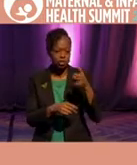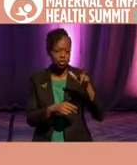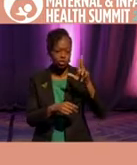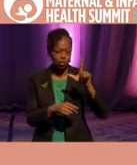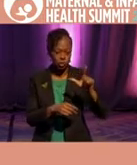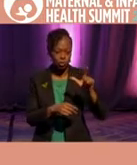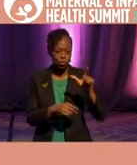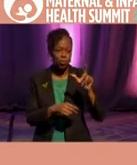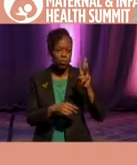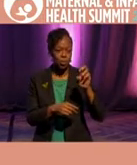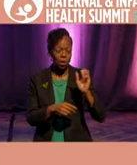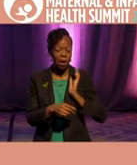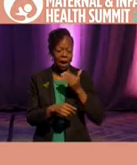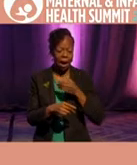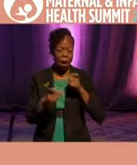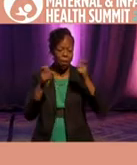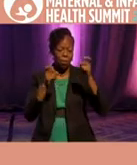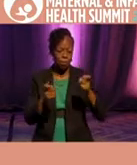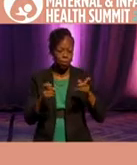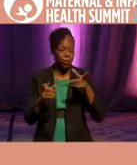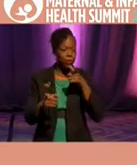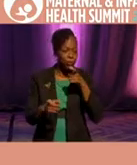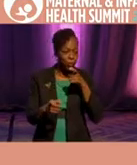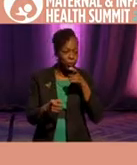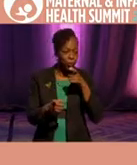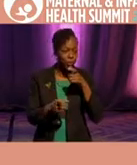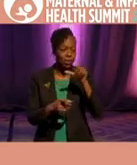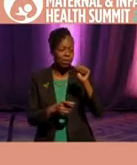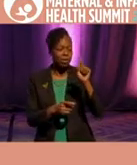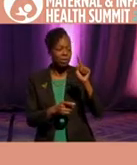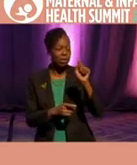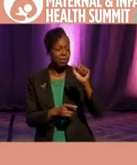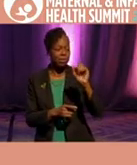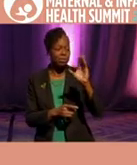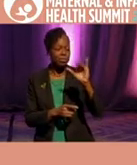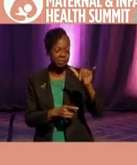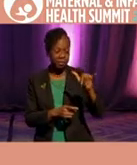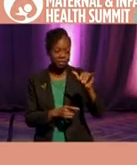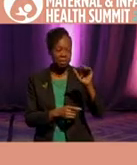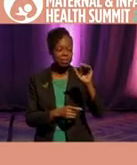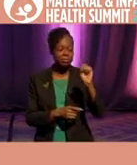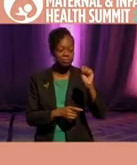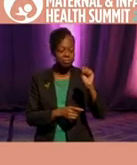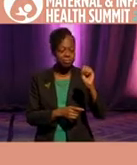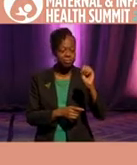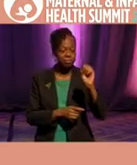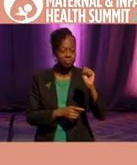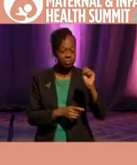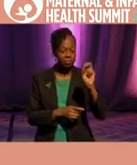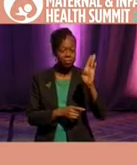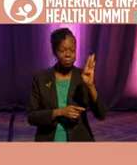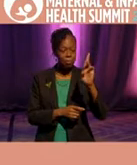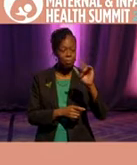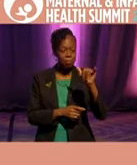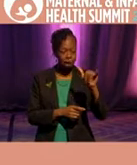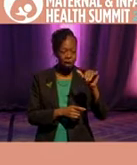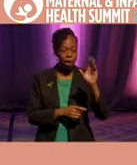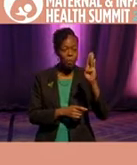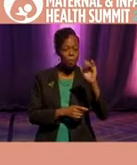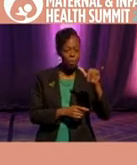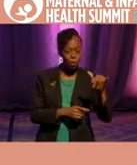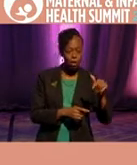Our moderator serving today is Stacey Brabor, Senior Vice President of Public Policy and Government Affairs, March of